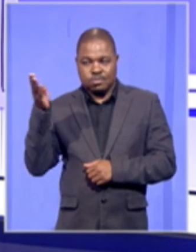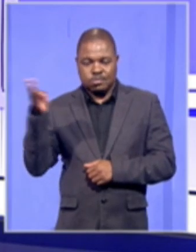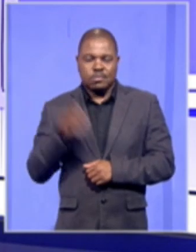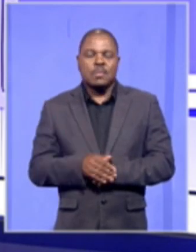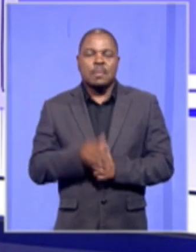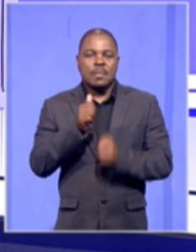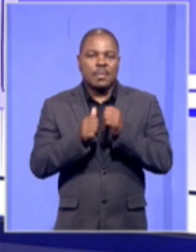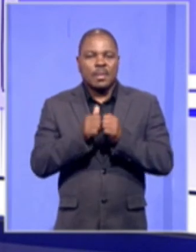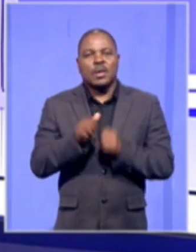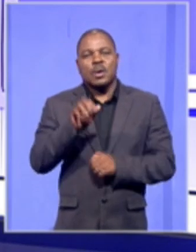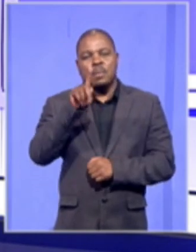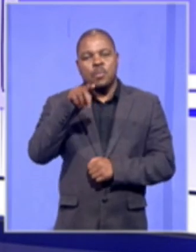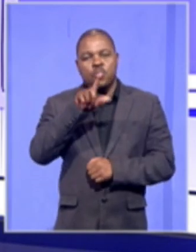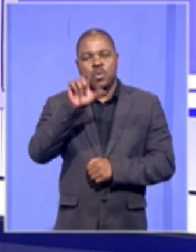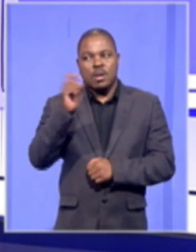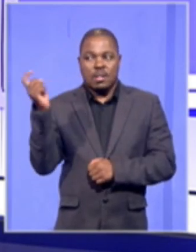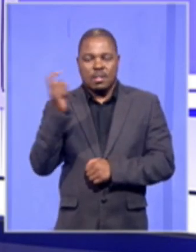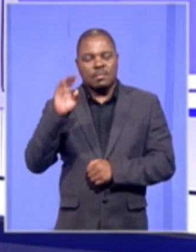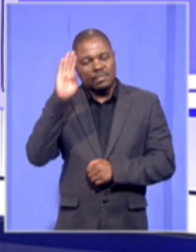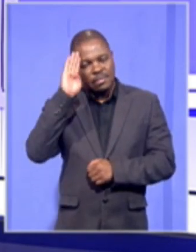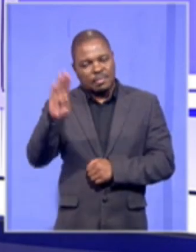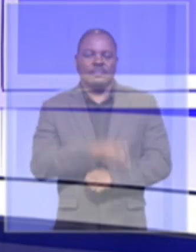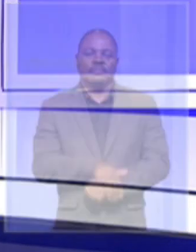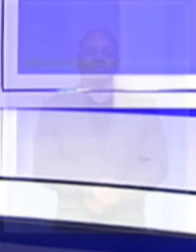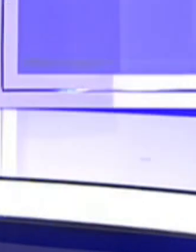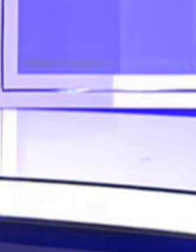warra Bule Ragwatha gabotse.